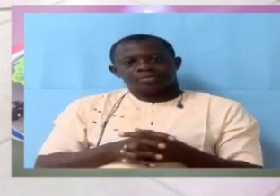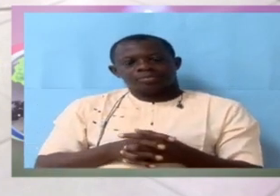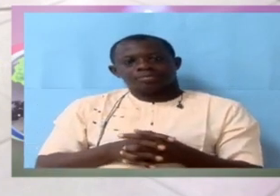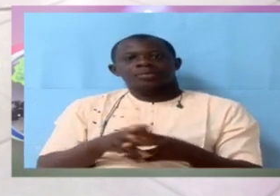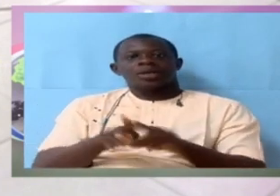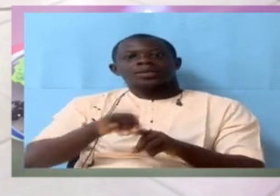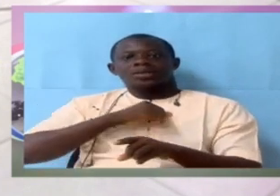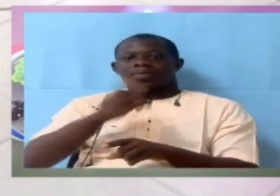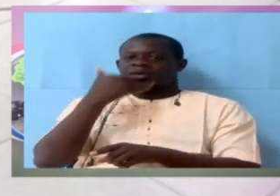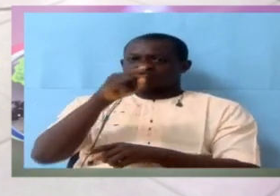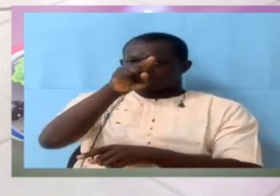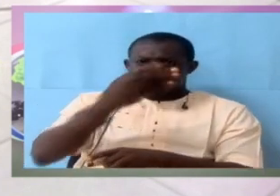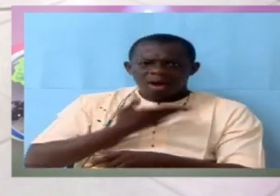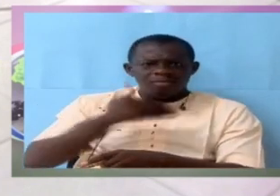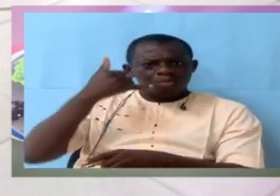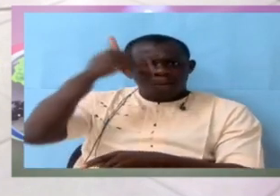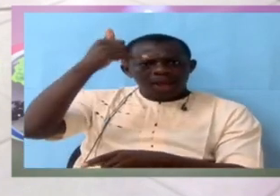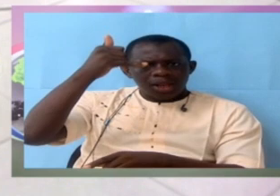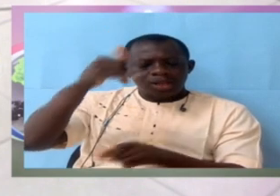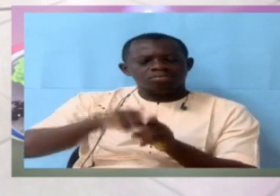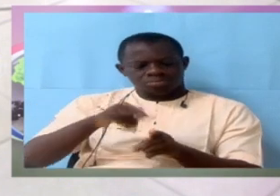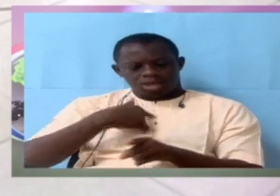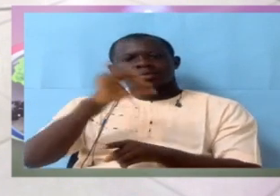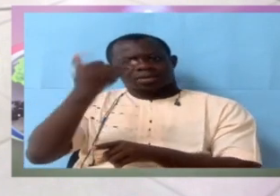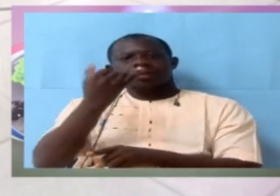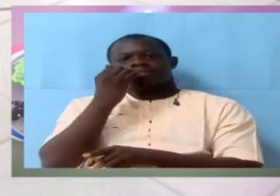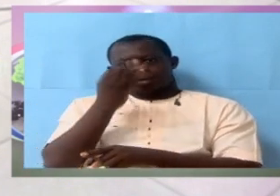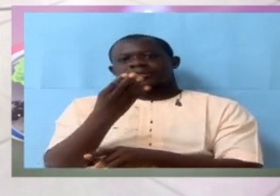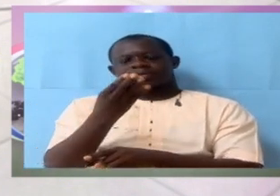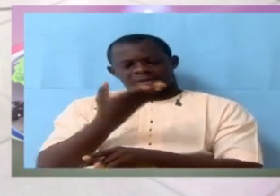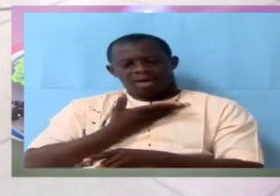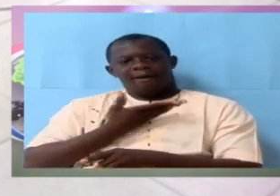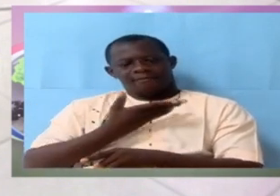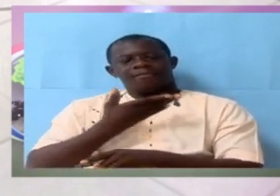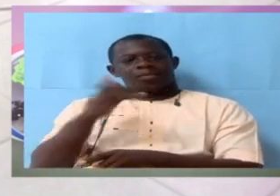He asked me, do you have a telephone set with you? I said, yes.